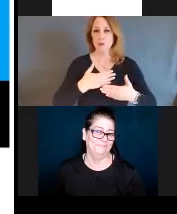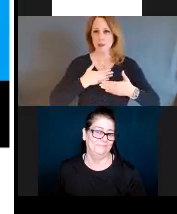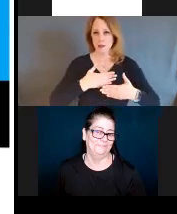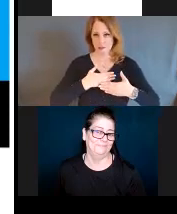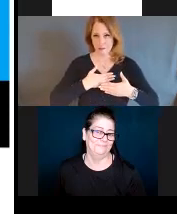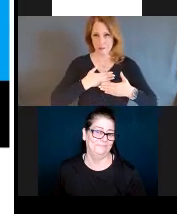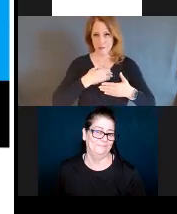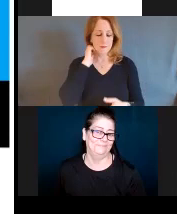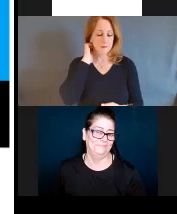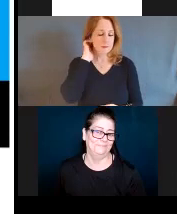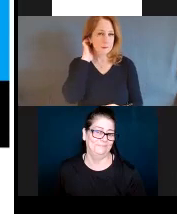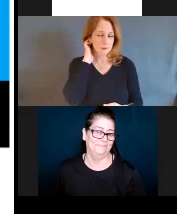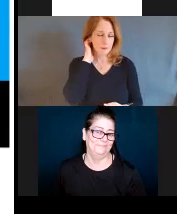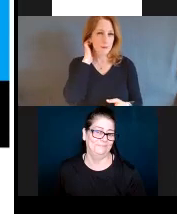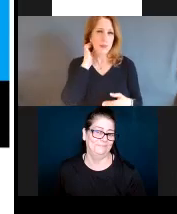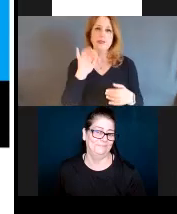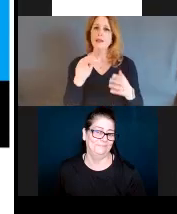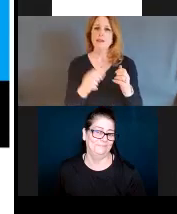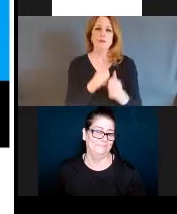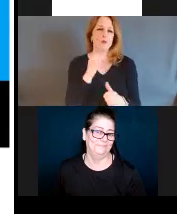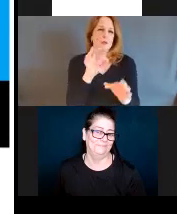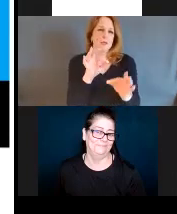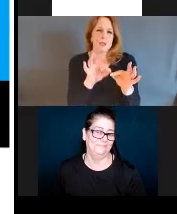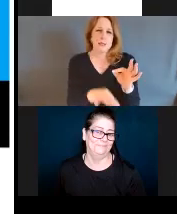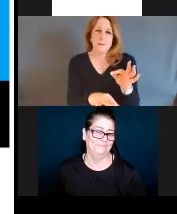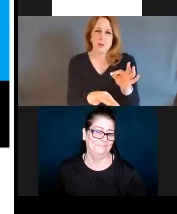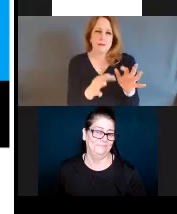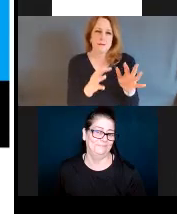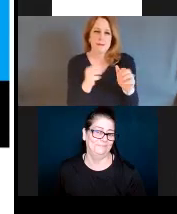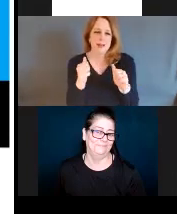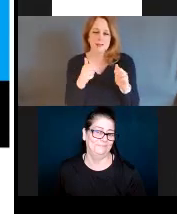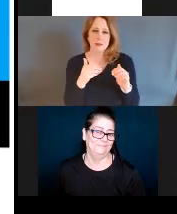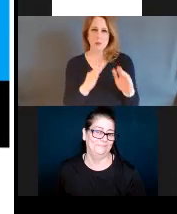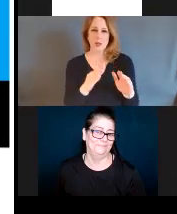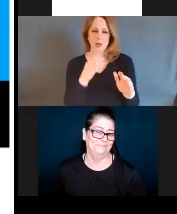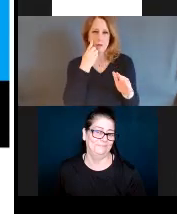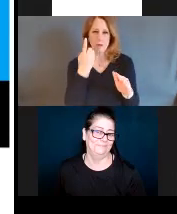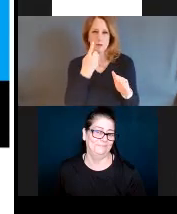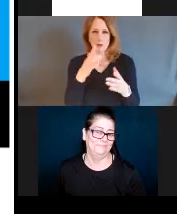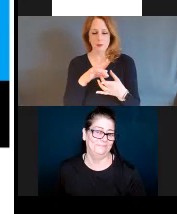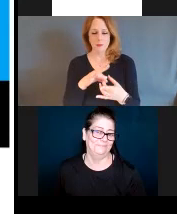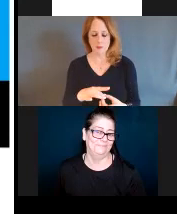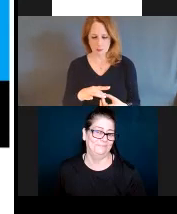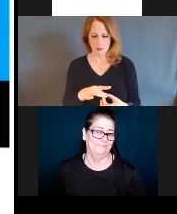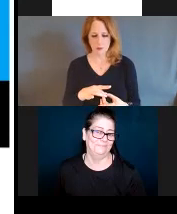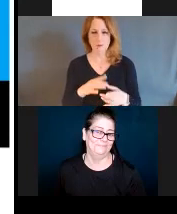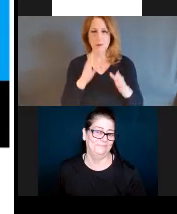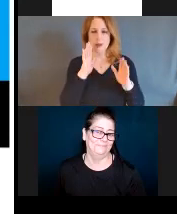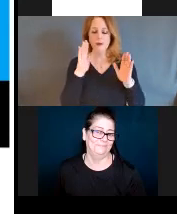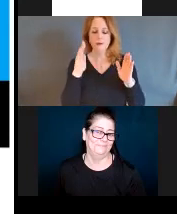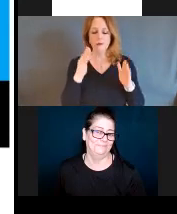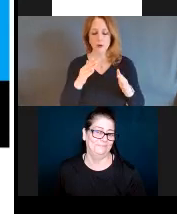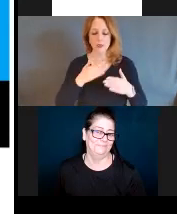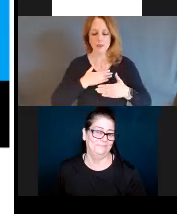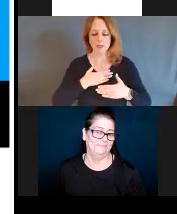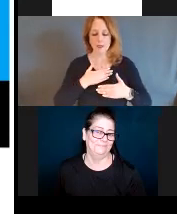the simple and fastest way to ground someone. Just focus on your inhale and your